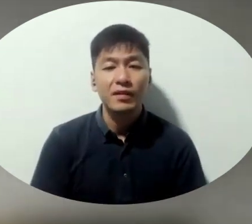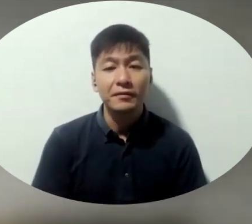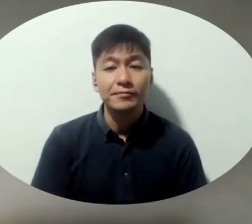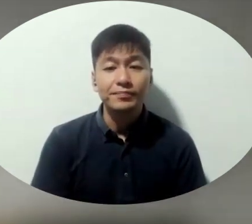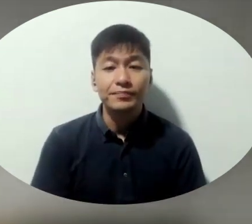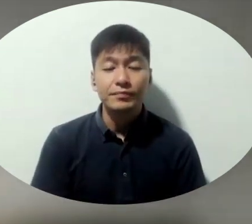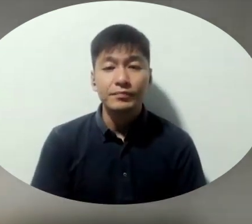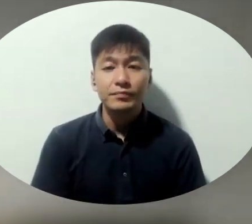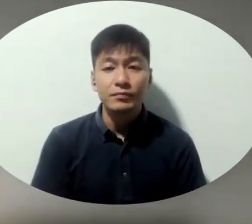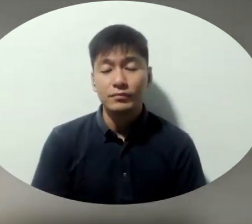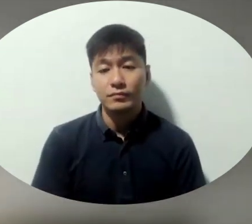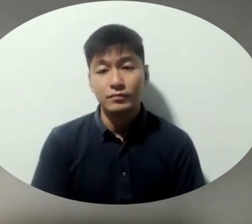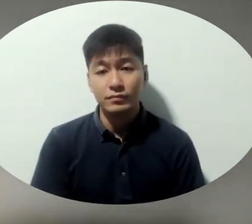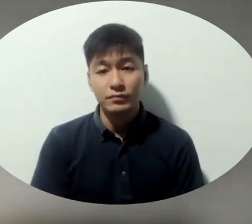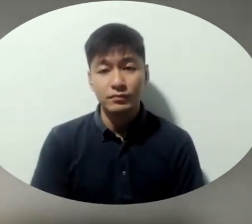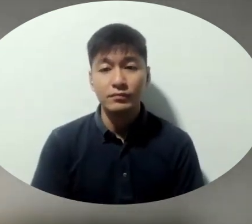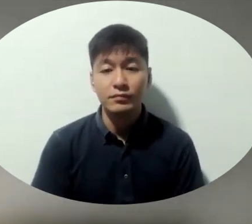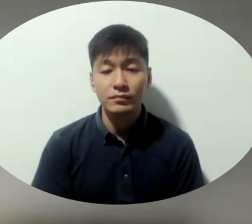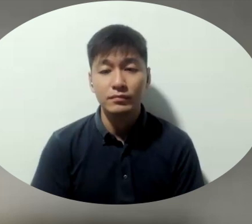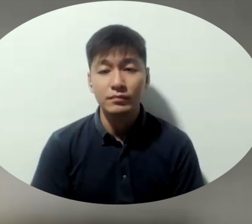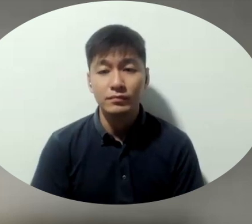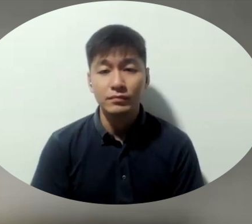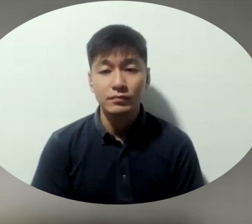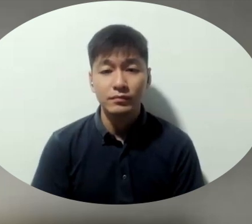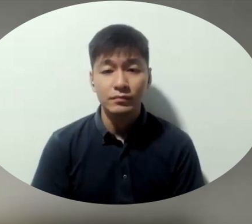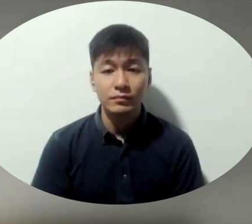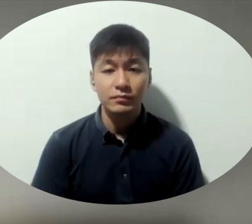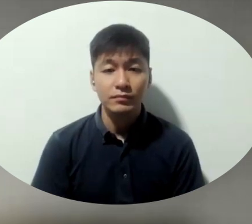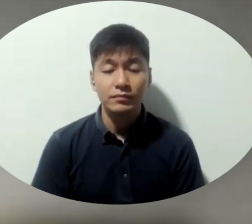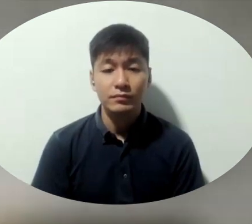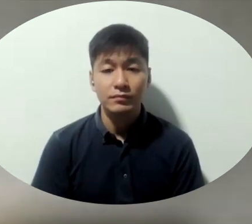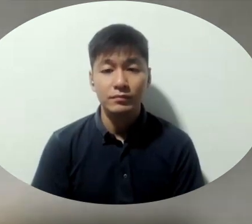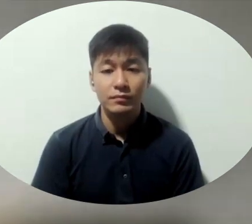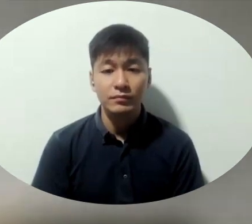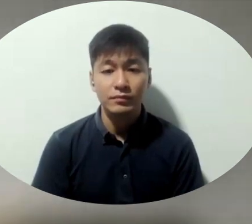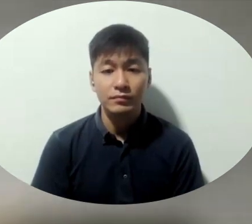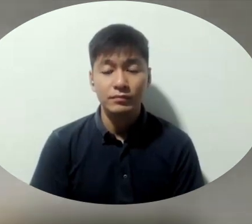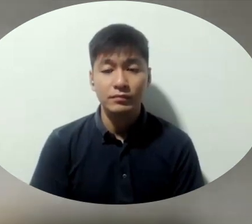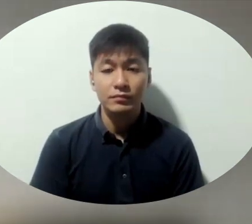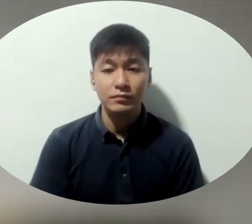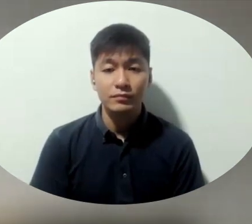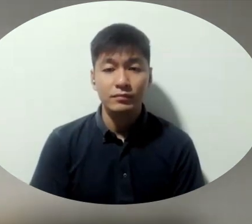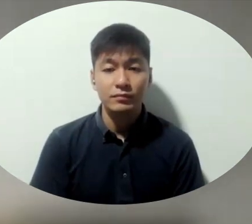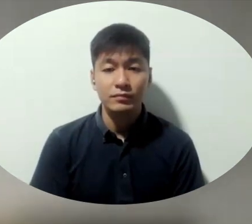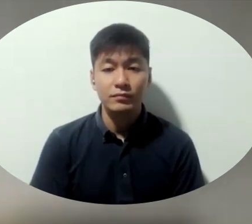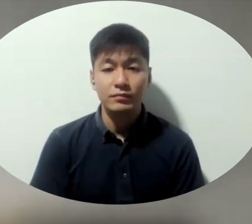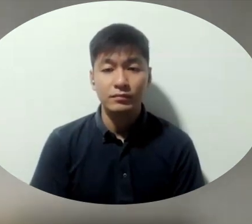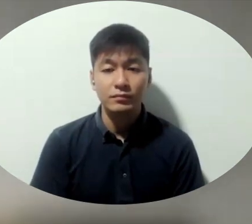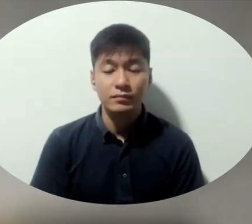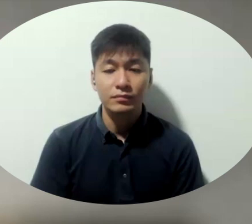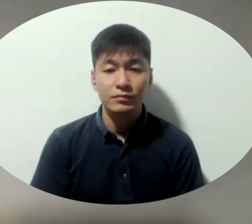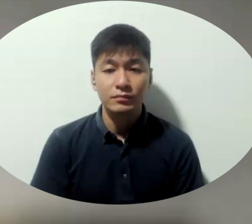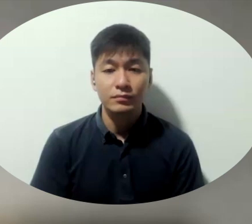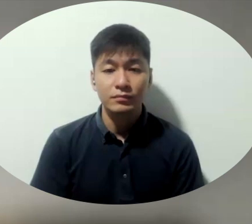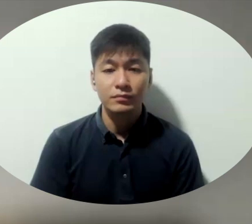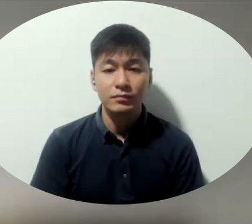the other part of it is that giving out our jobs, giving out our profession to care for our loved ones. I think